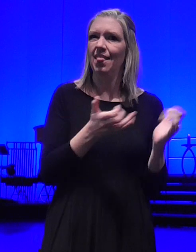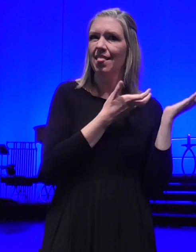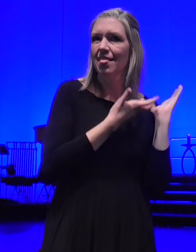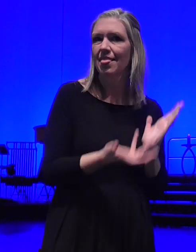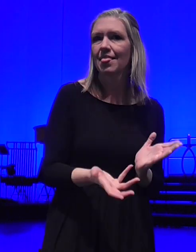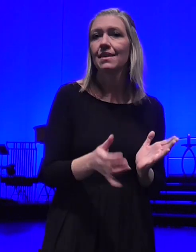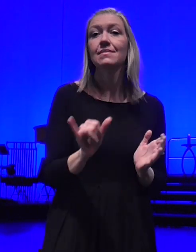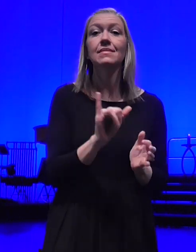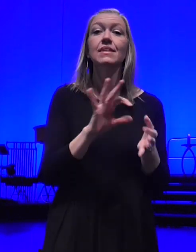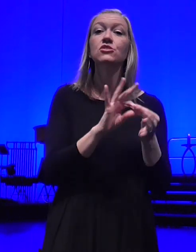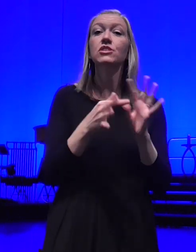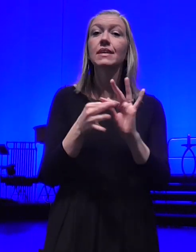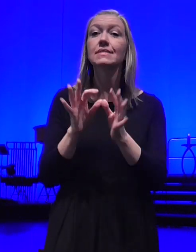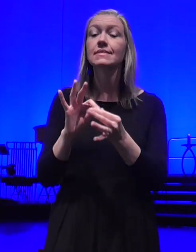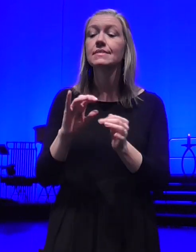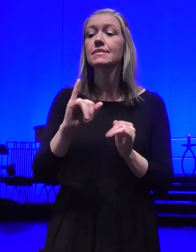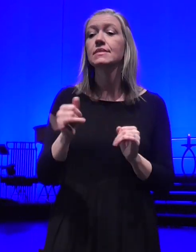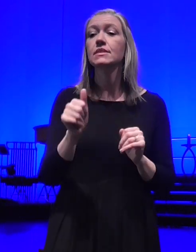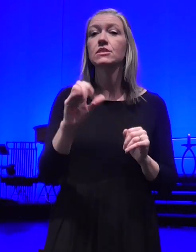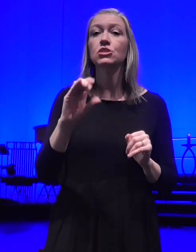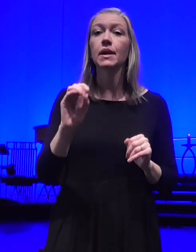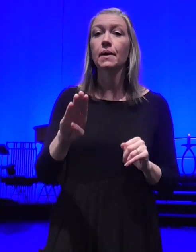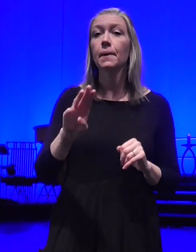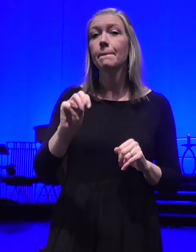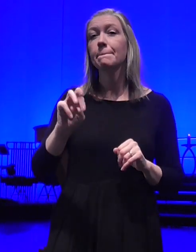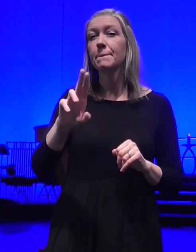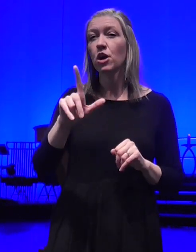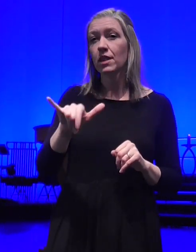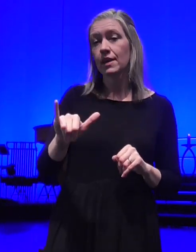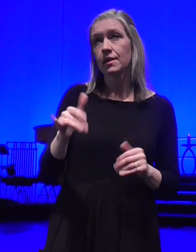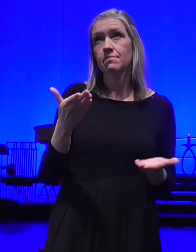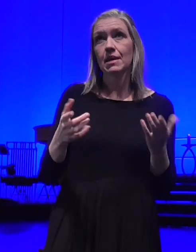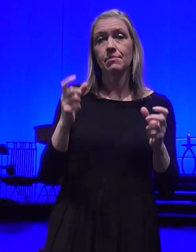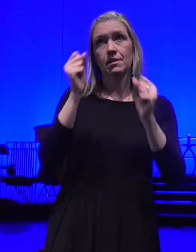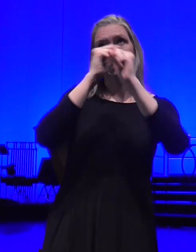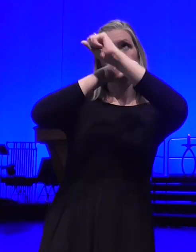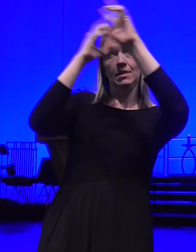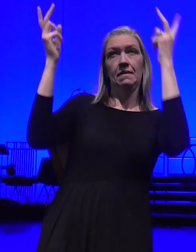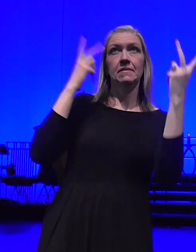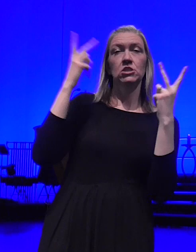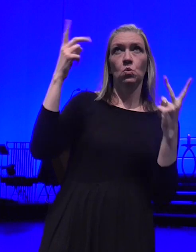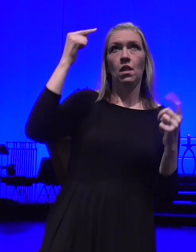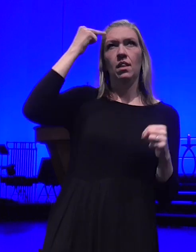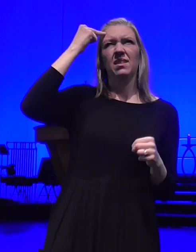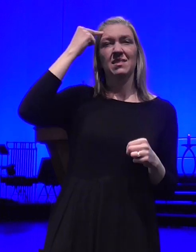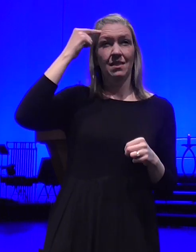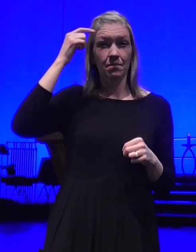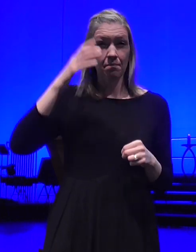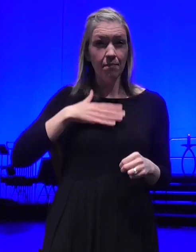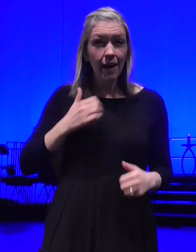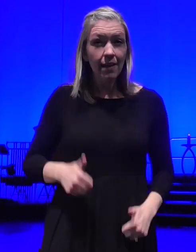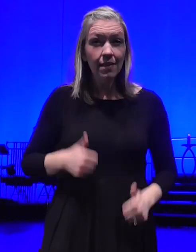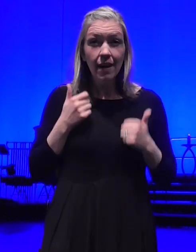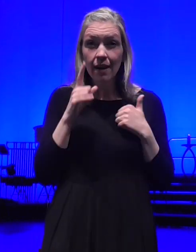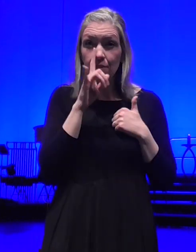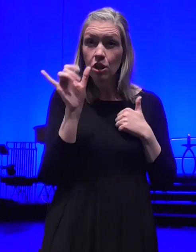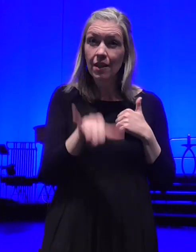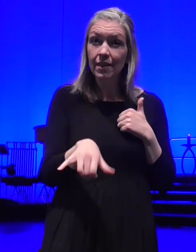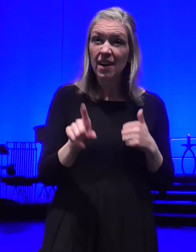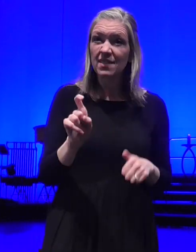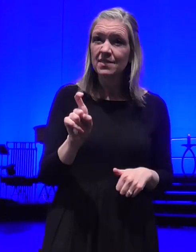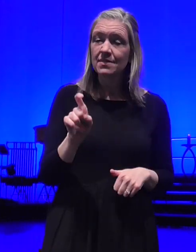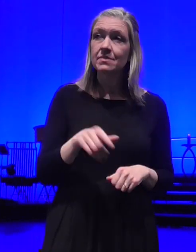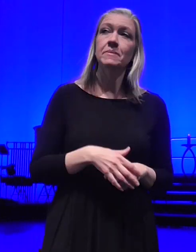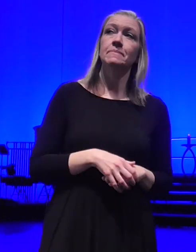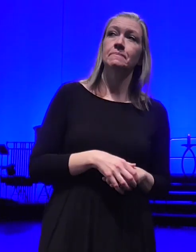the chains of Jacob Marley. Maybe that's a visual you should have. Is that what I want my life to look like? Now,